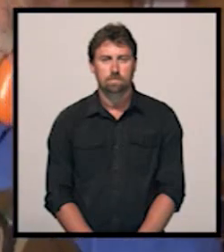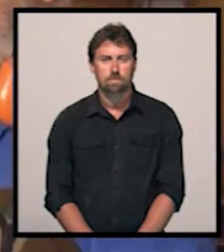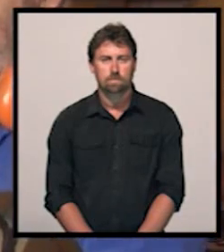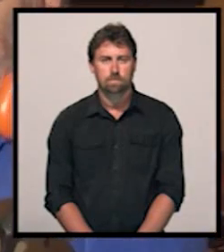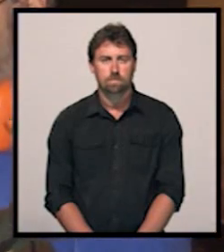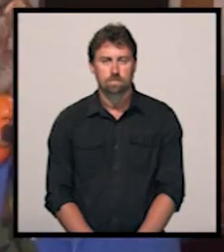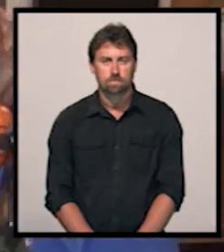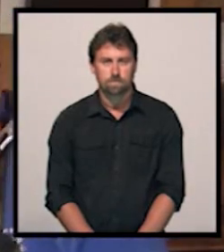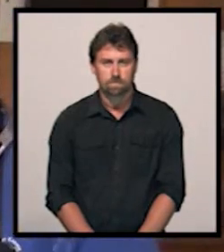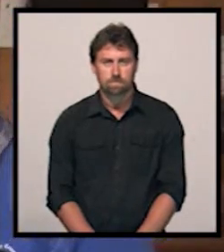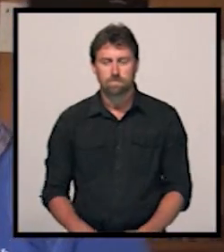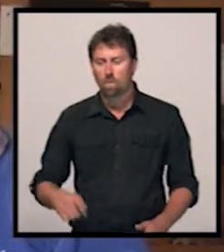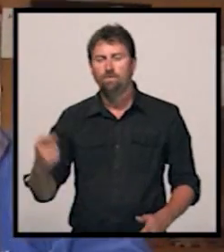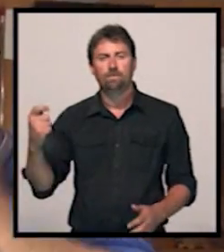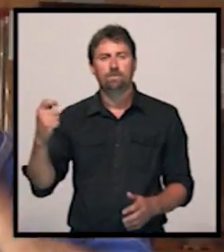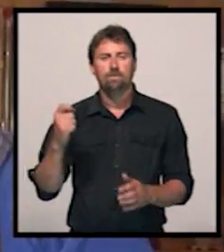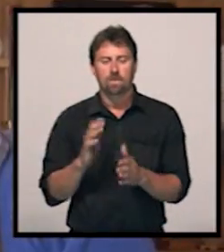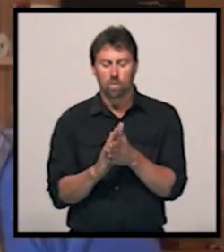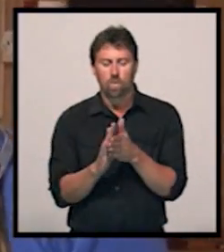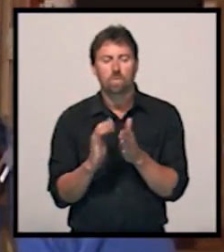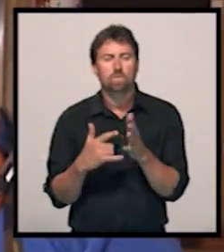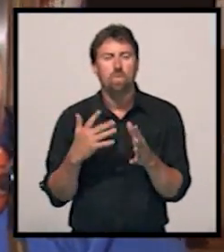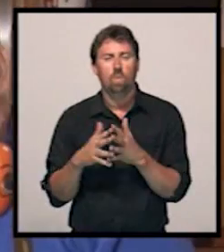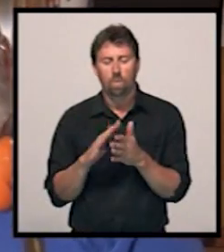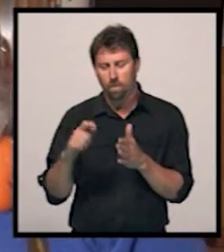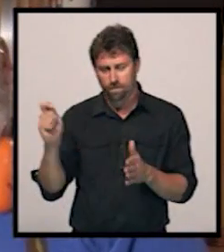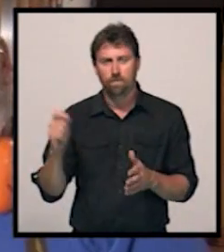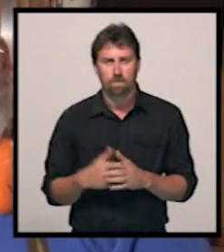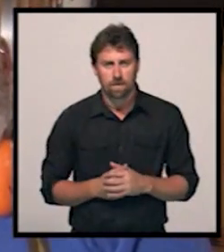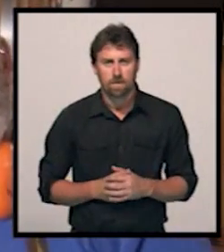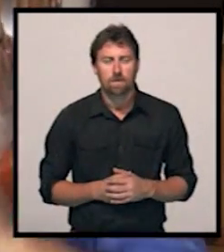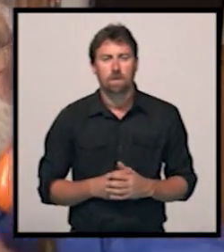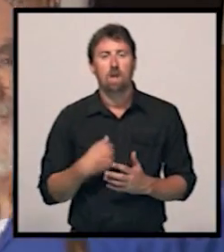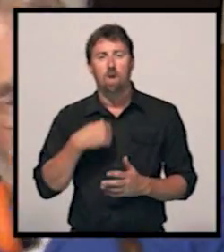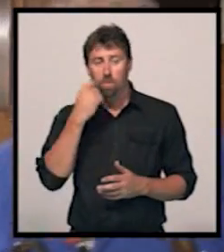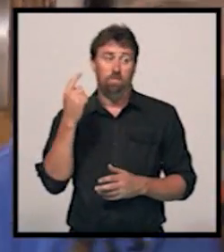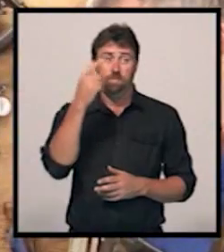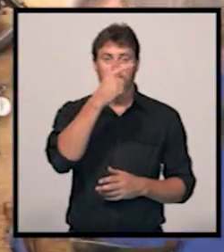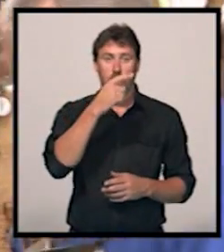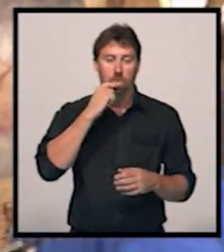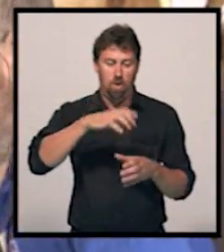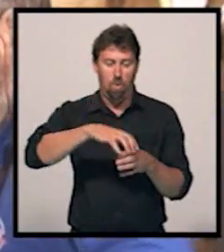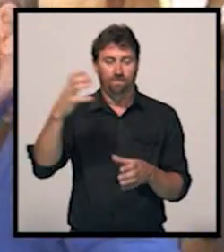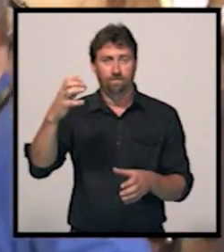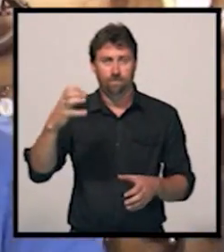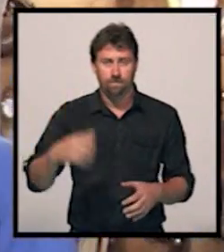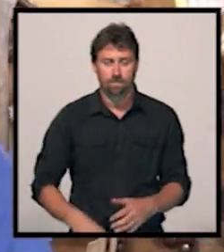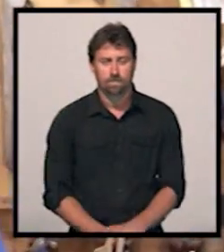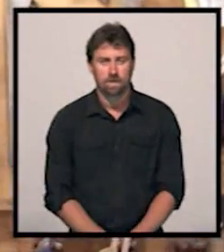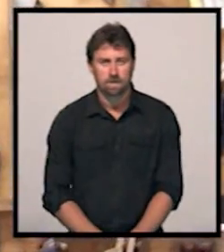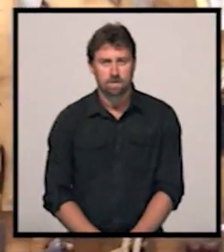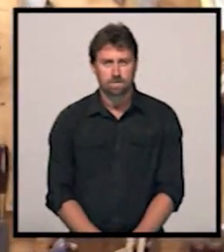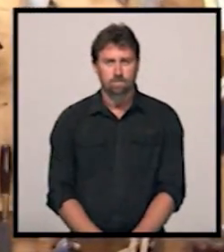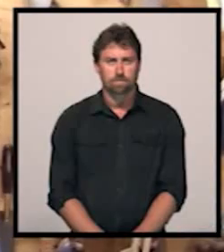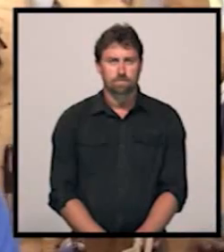Turn the saw off, and there we go. We'll just go over to the bench and we'll take the lid right off. Meet you over there. Okay, as you can